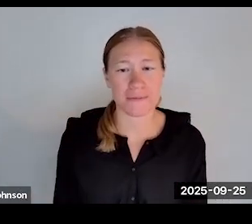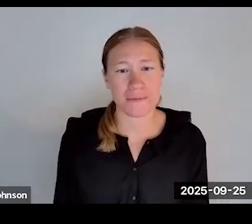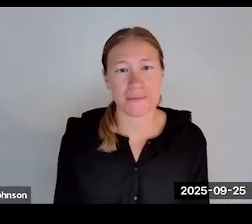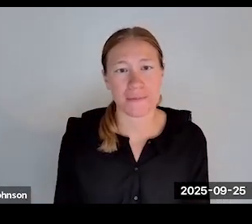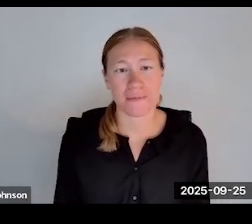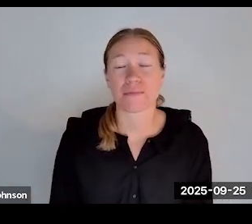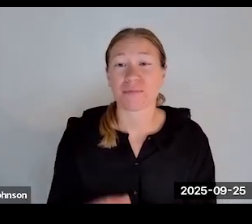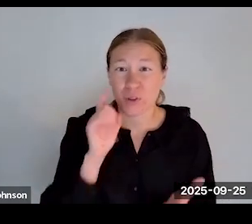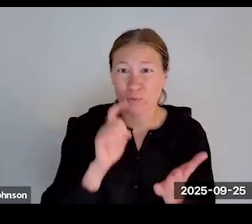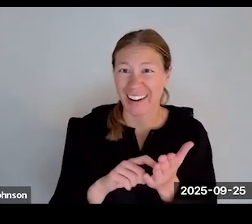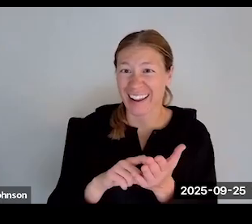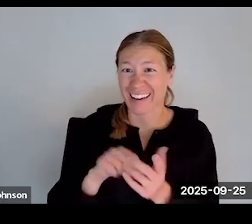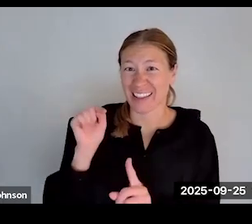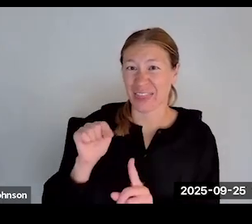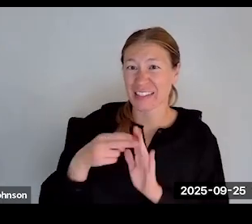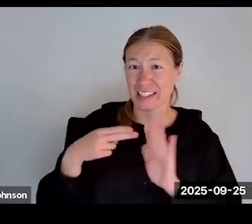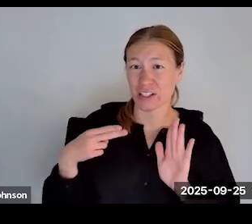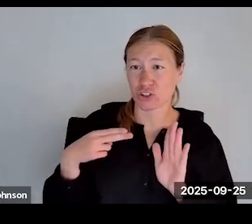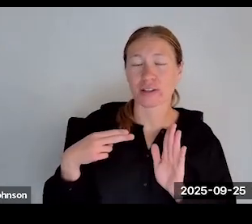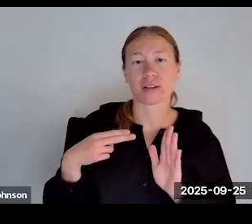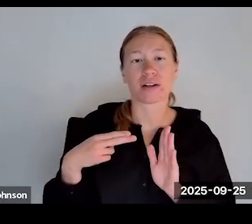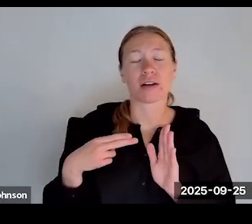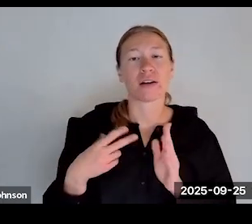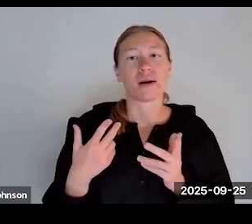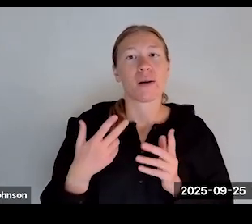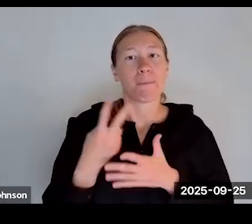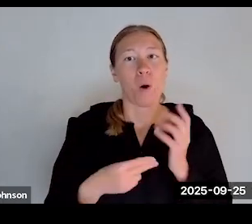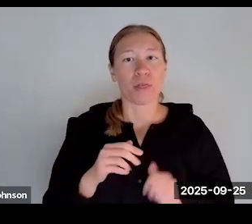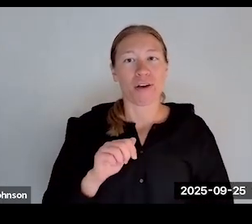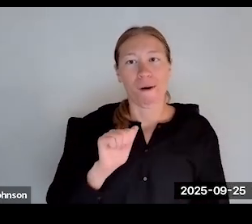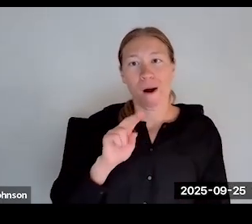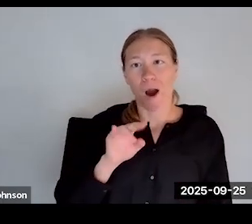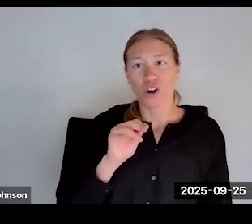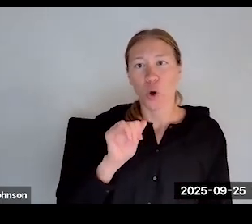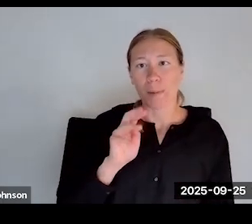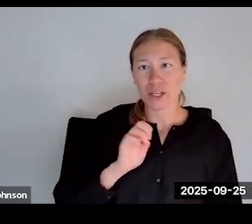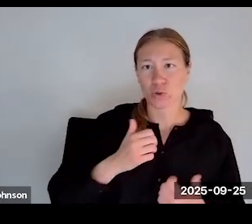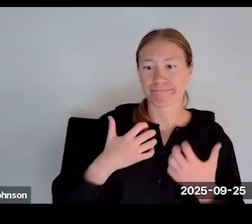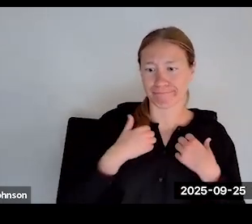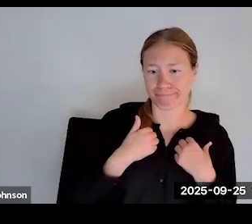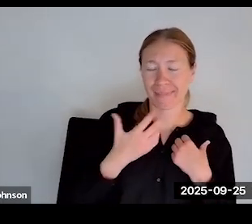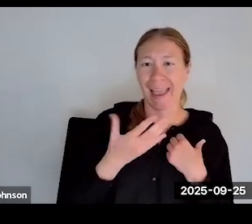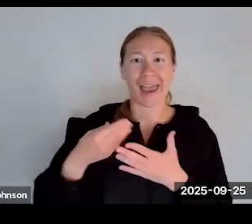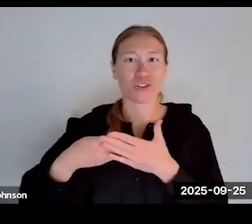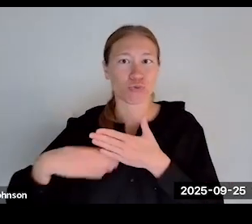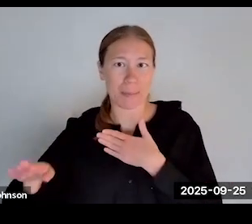As an aside, endometriosis is considered both as an autoimmune condition and reproductive